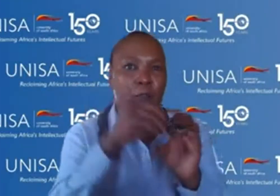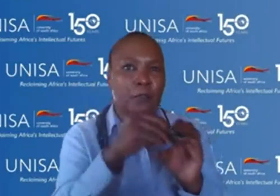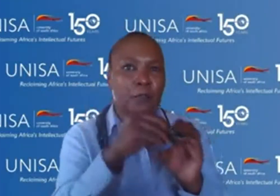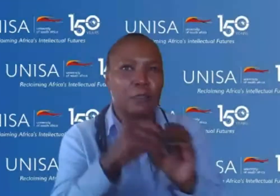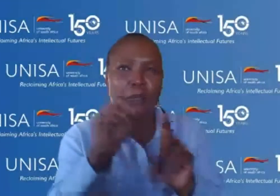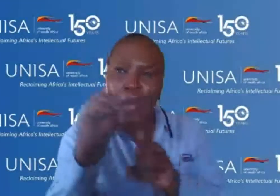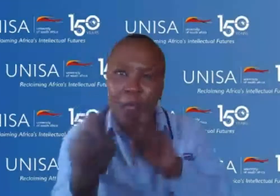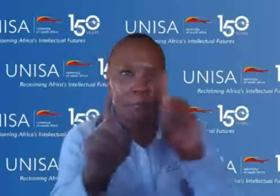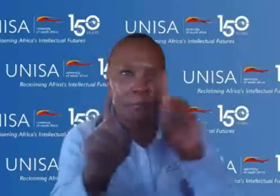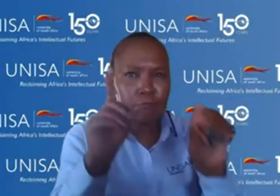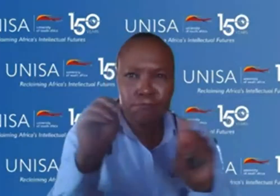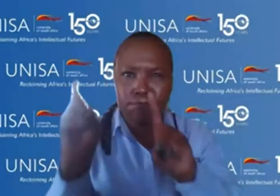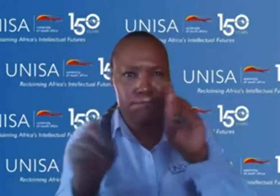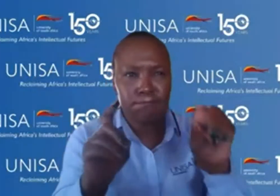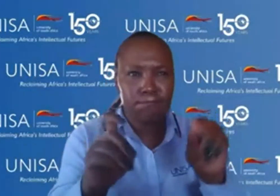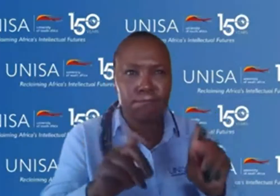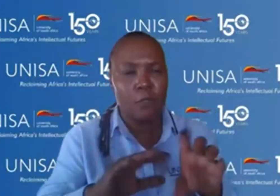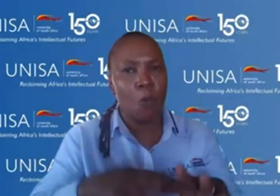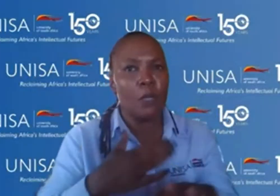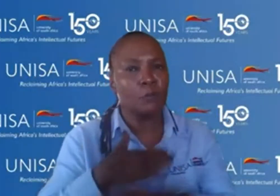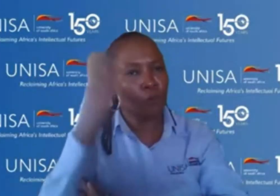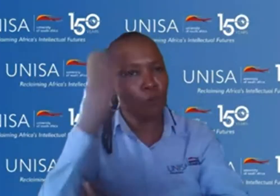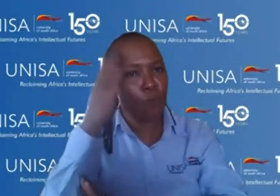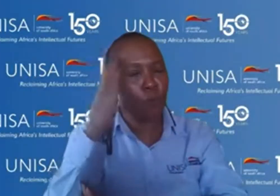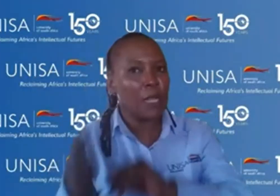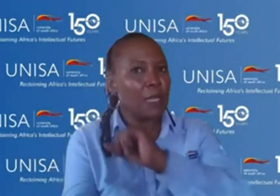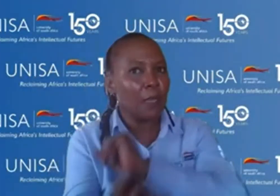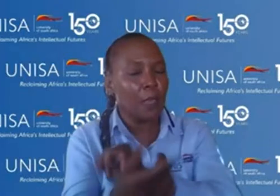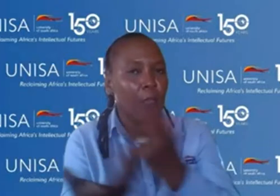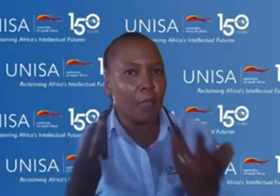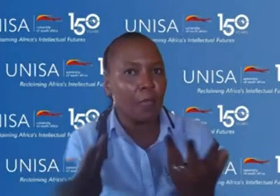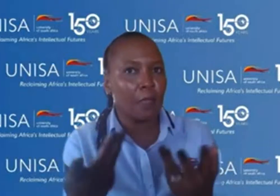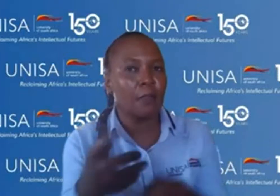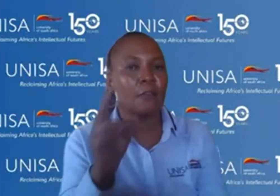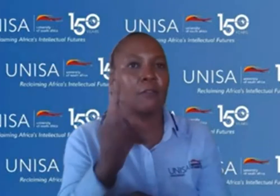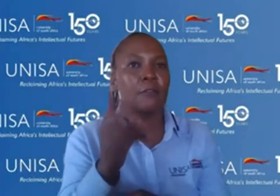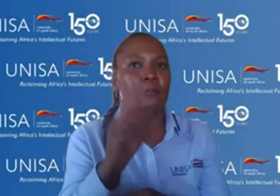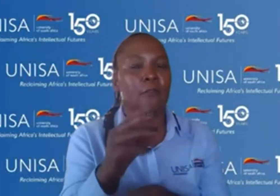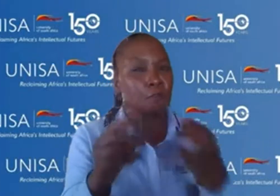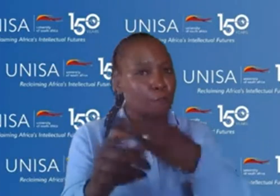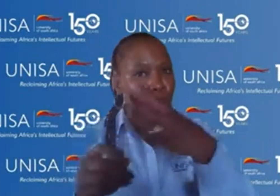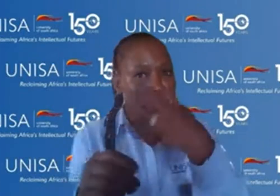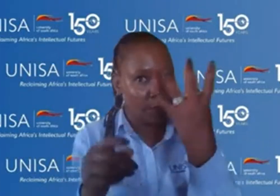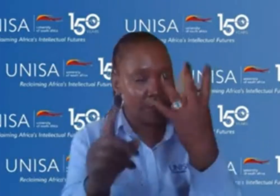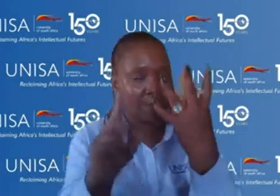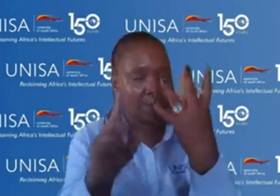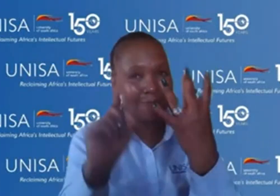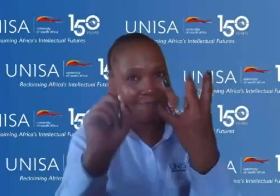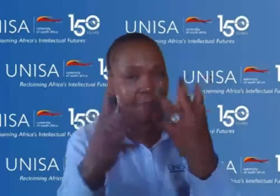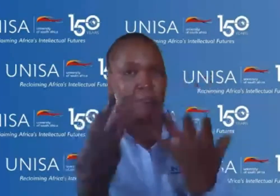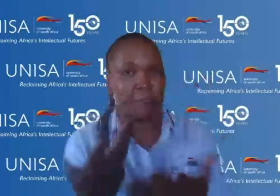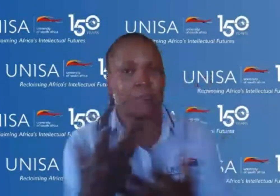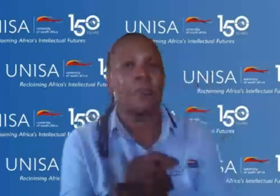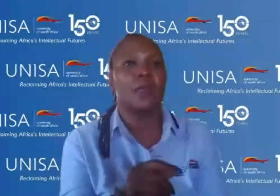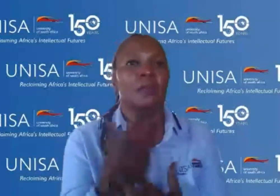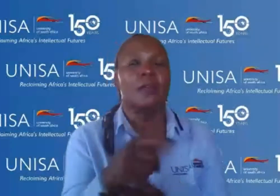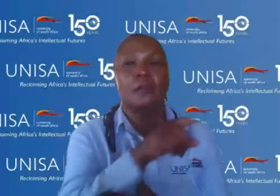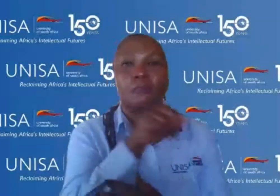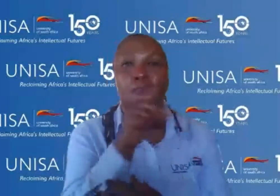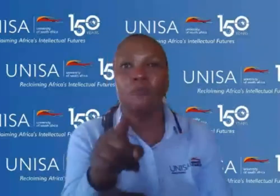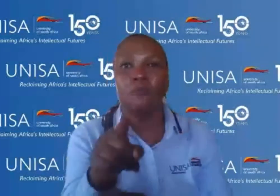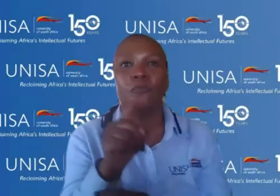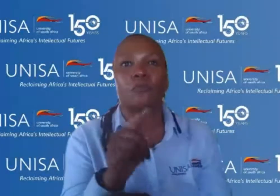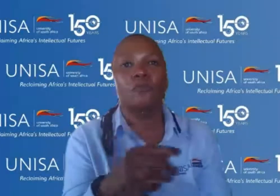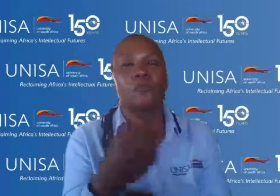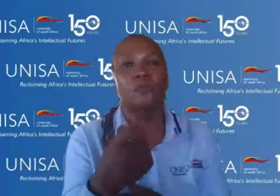just want to know what is happening. And then also another point that I want you to take homework is that as you have signed off and